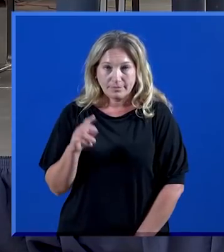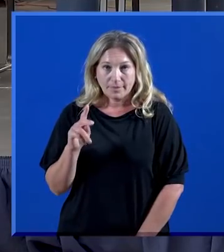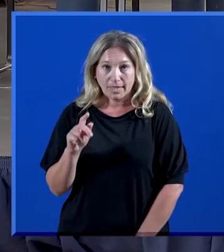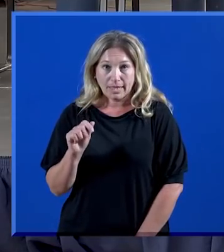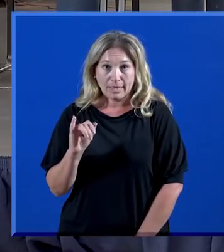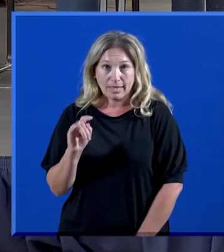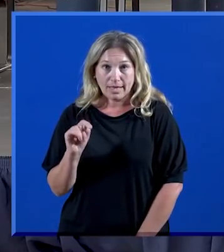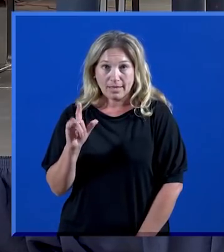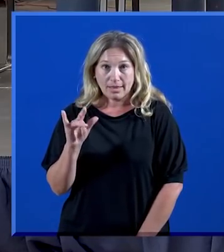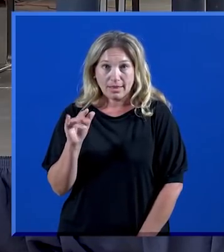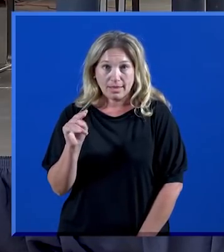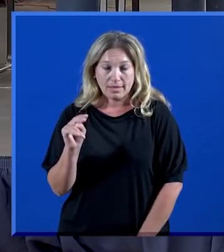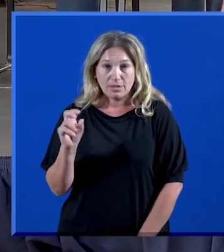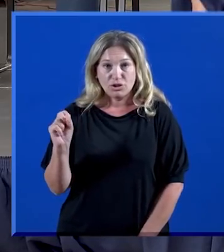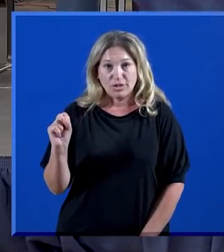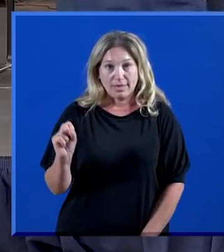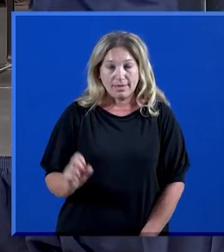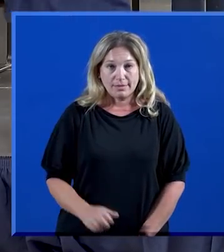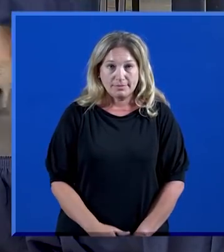Caitlin Schilling.